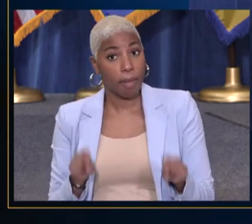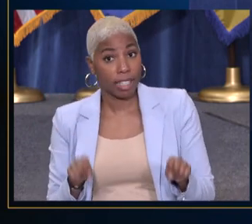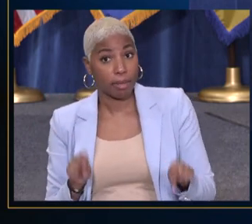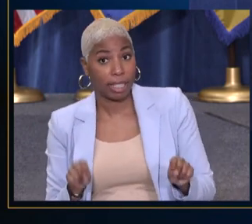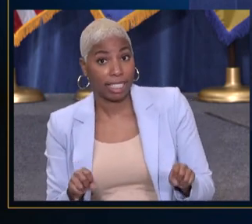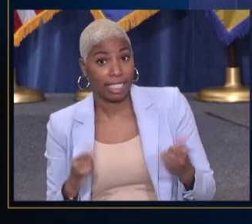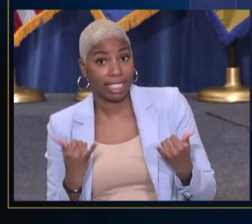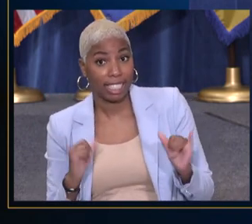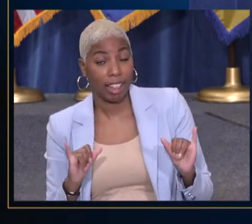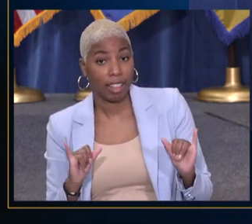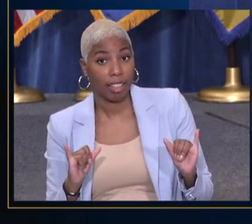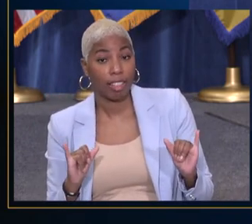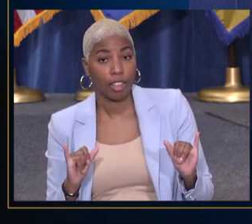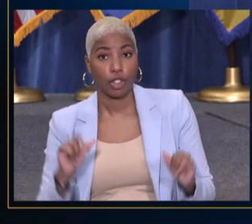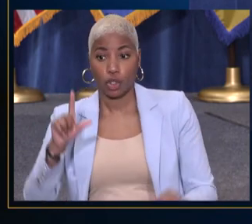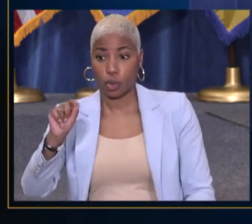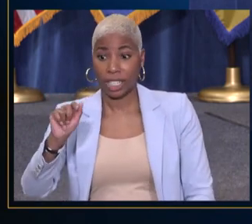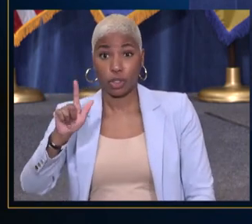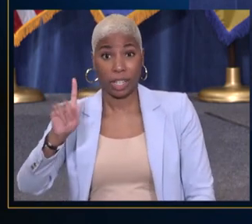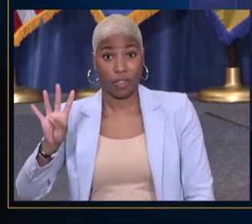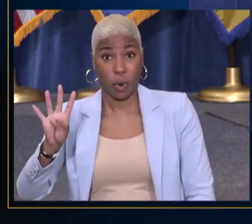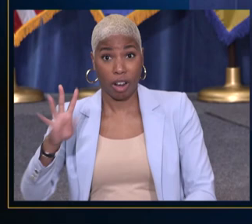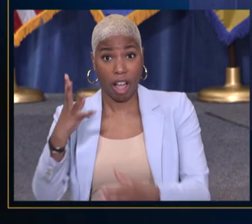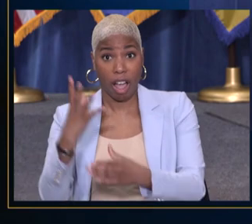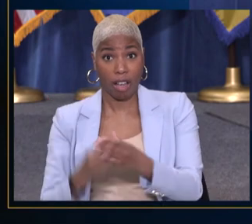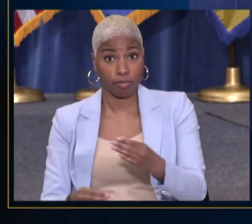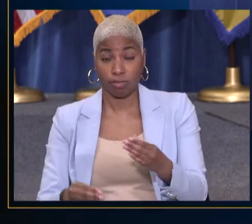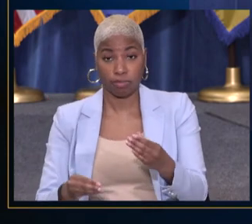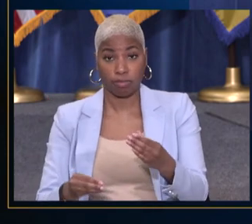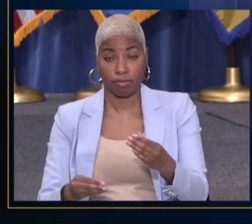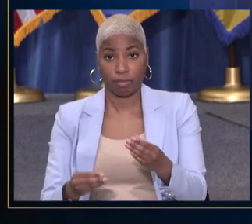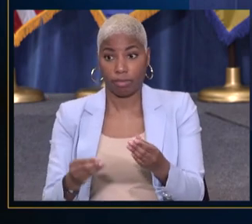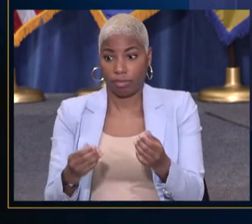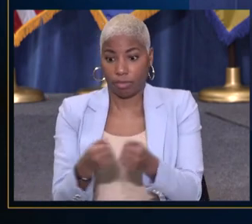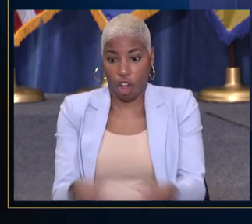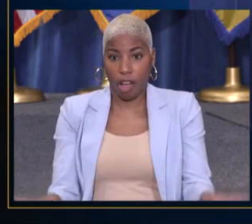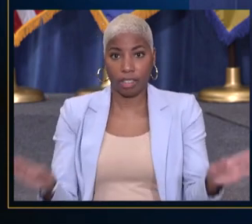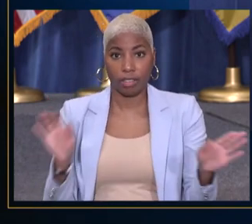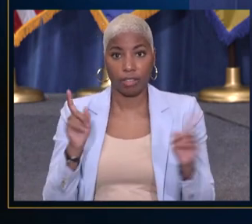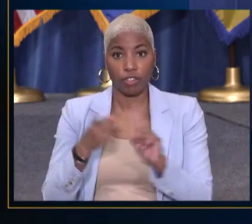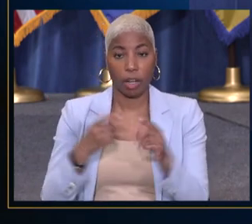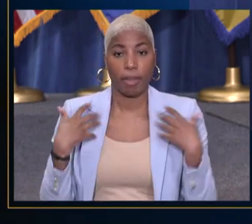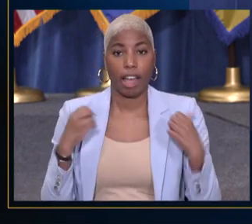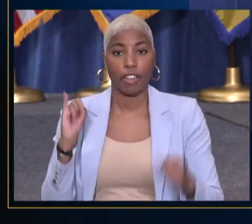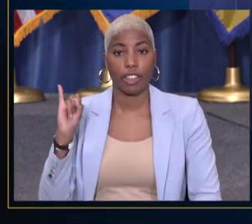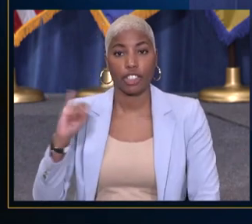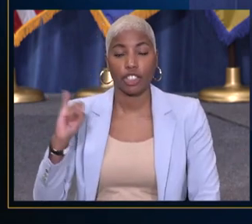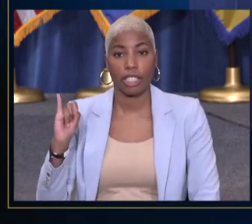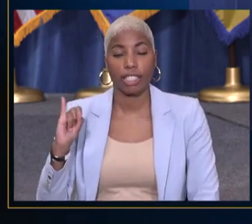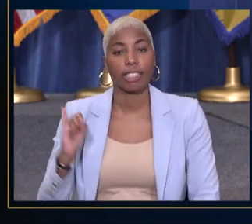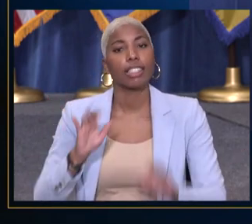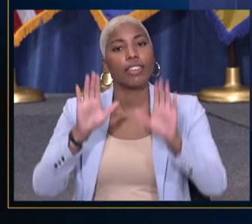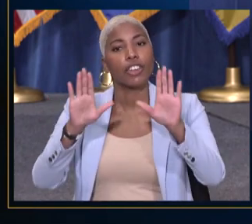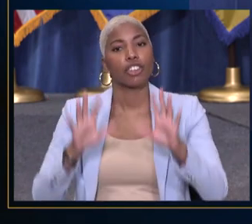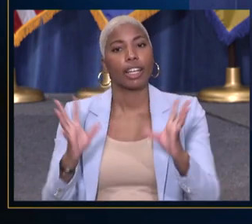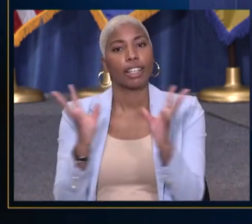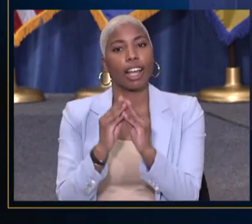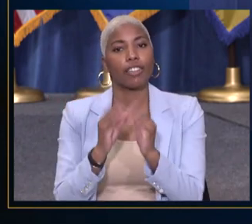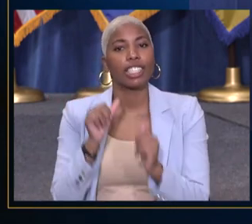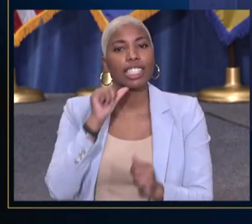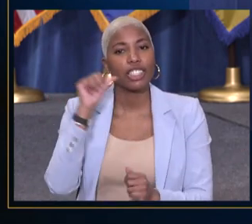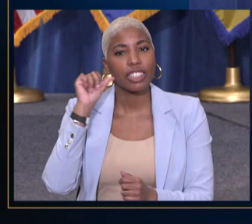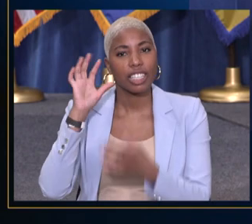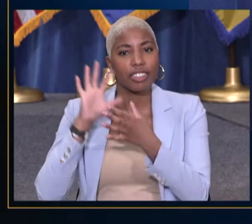you think about that, in 2024, of losing that health insurance. We had a great conference yesterday on physical activity